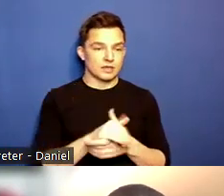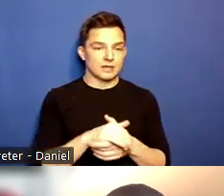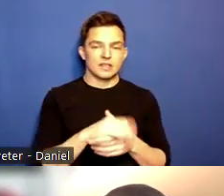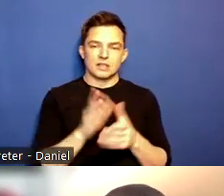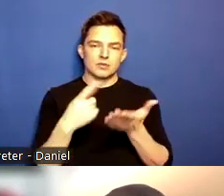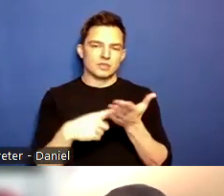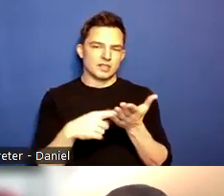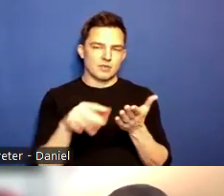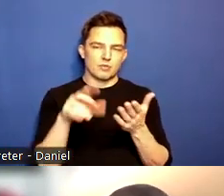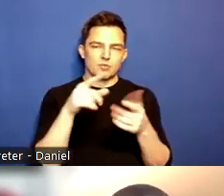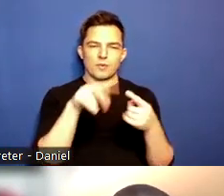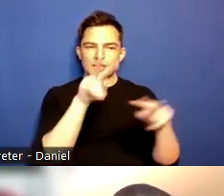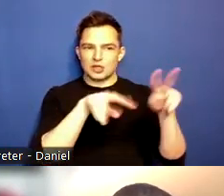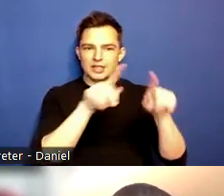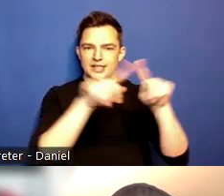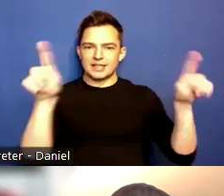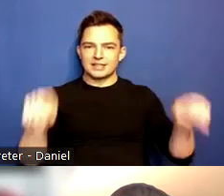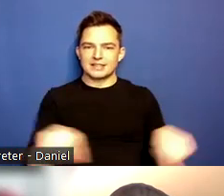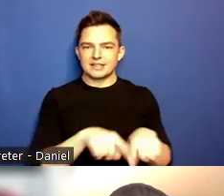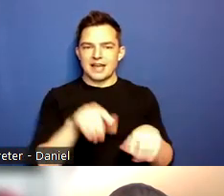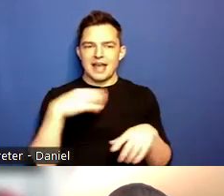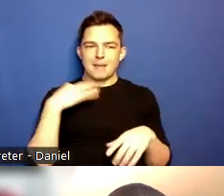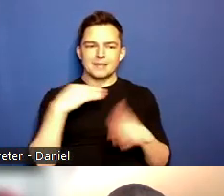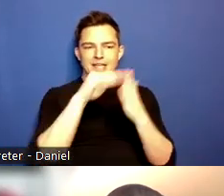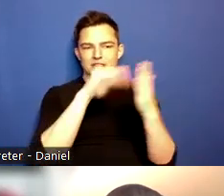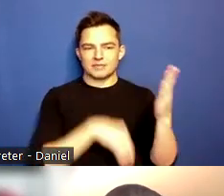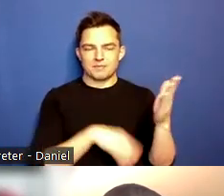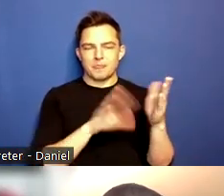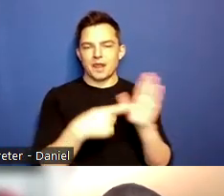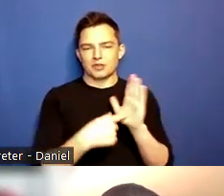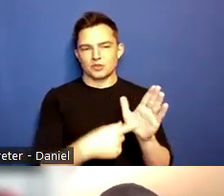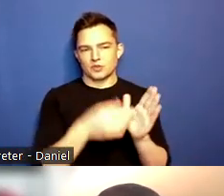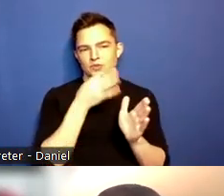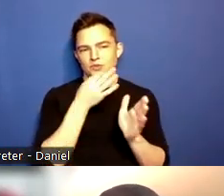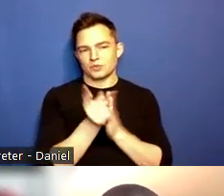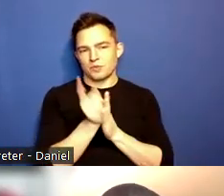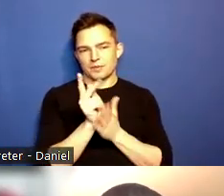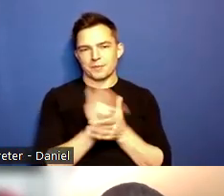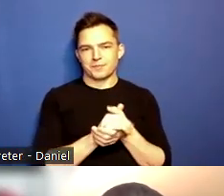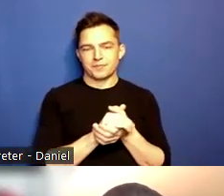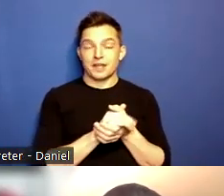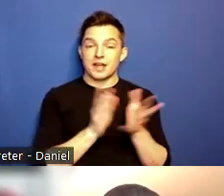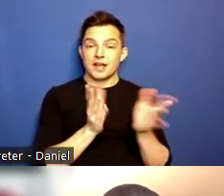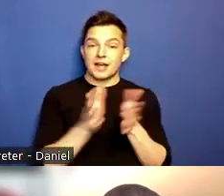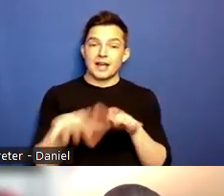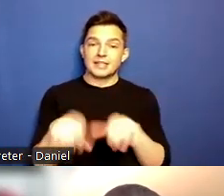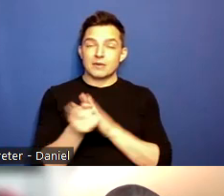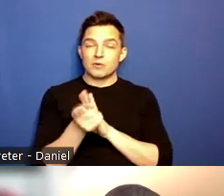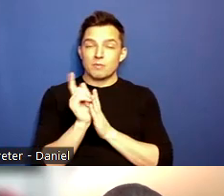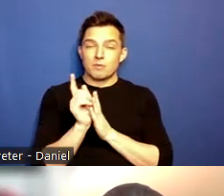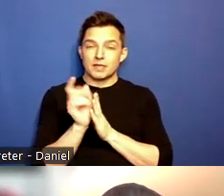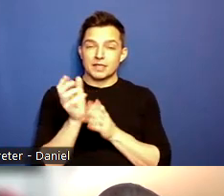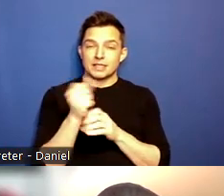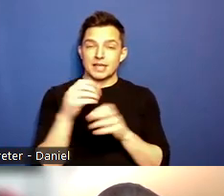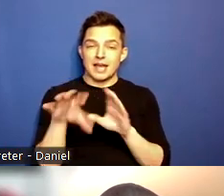we look at the application, which we're going to do in just a moment. So I'm going to take a moment to get out